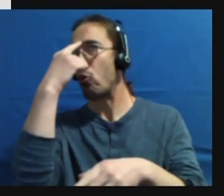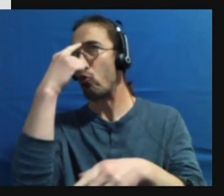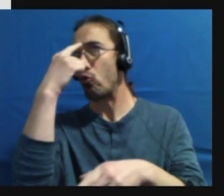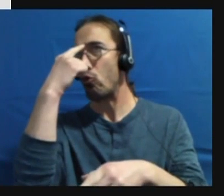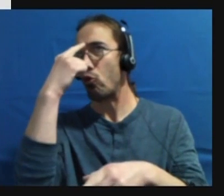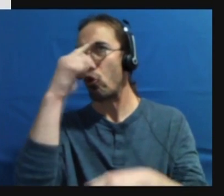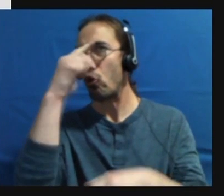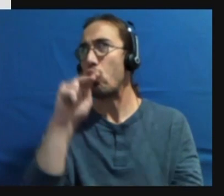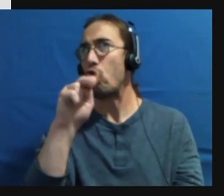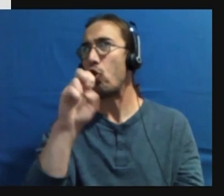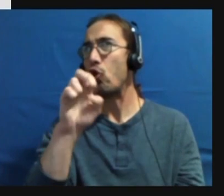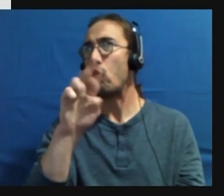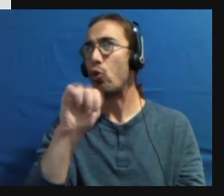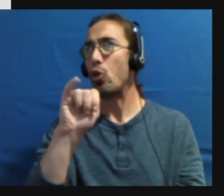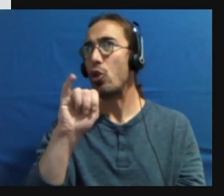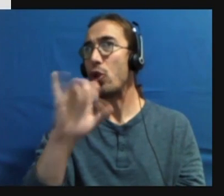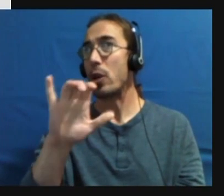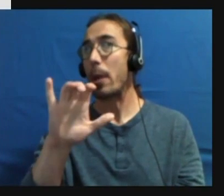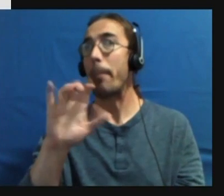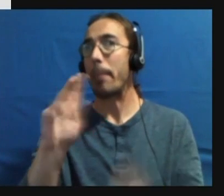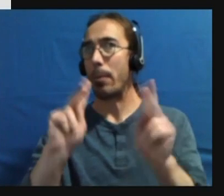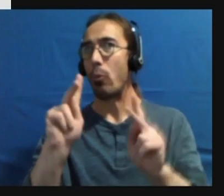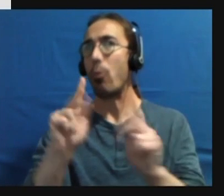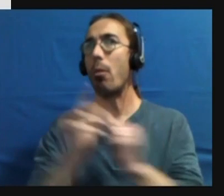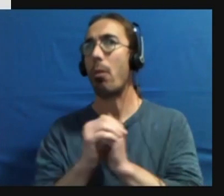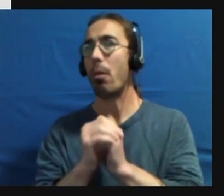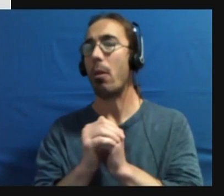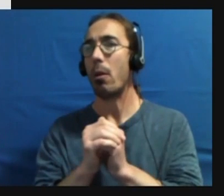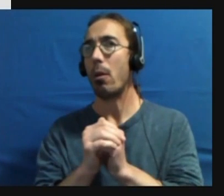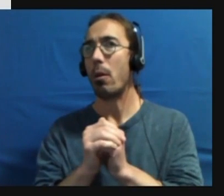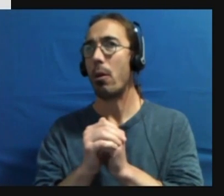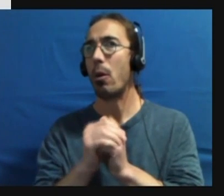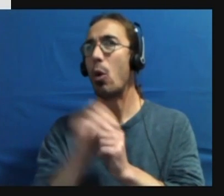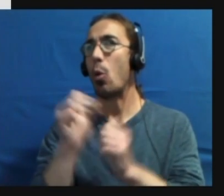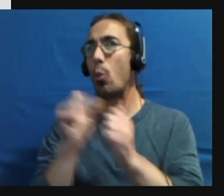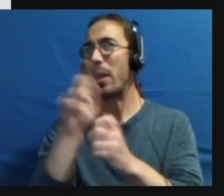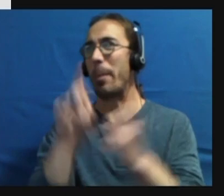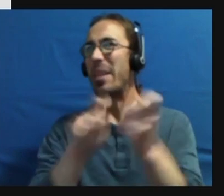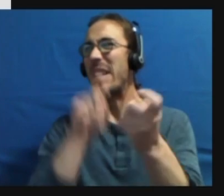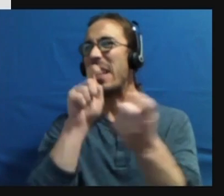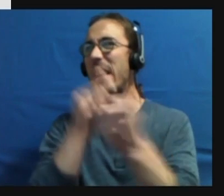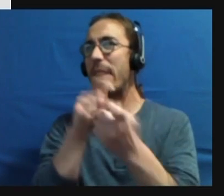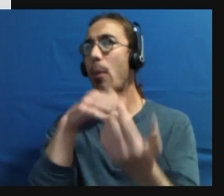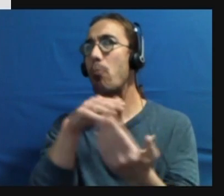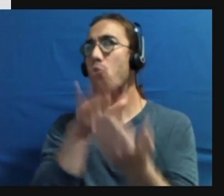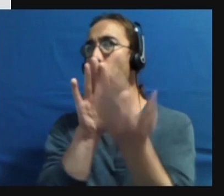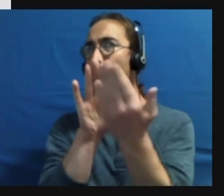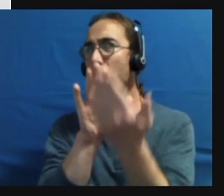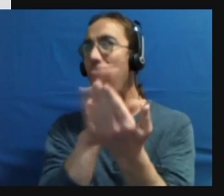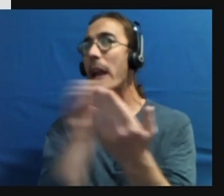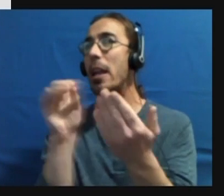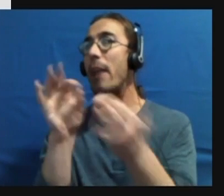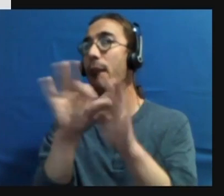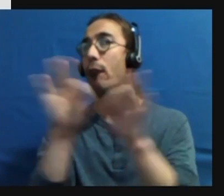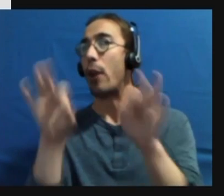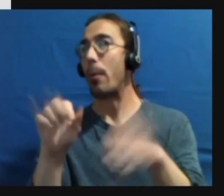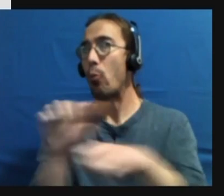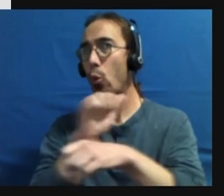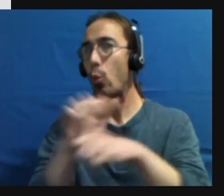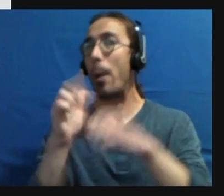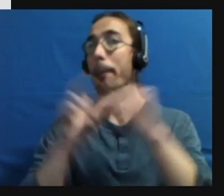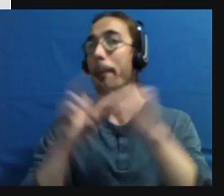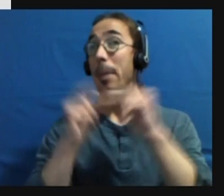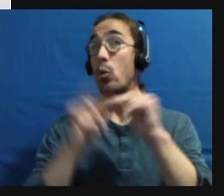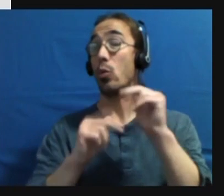neurodivergent people who with a specific approach and framework that we build all of our